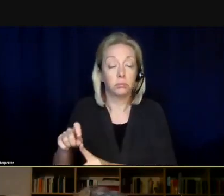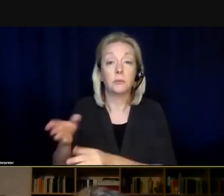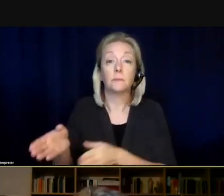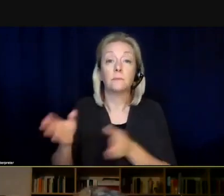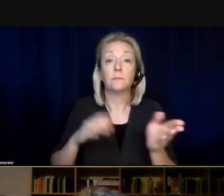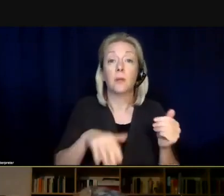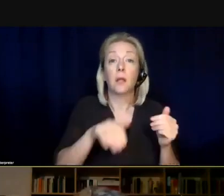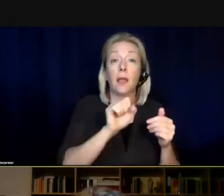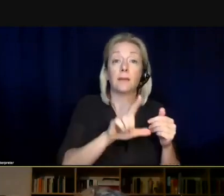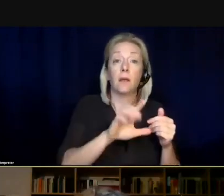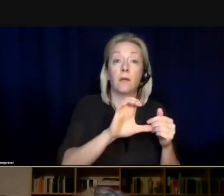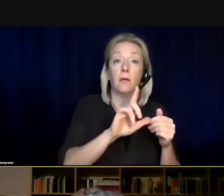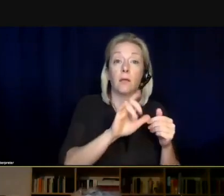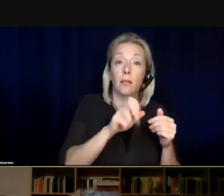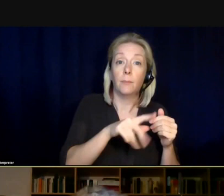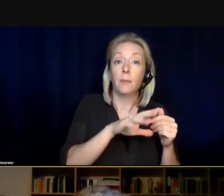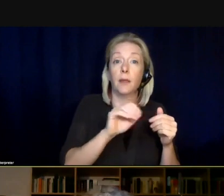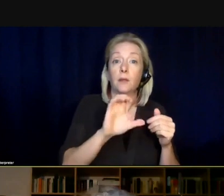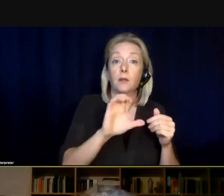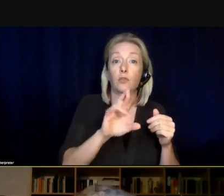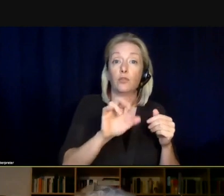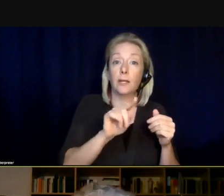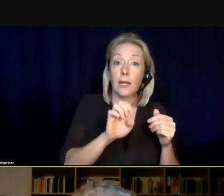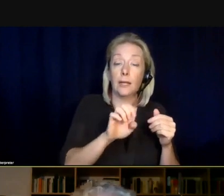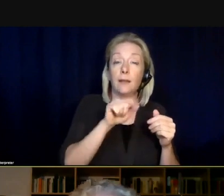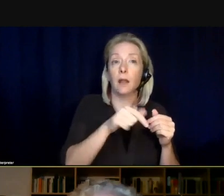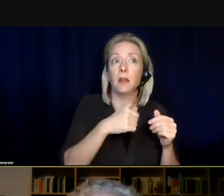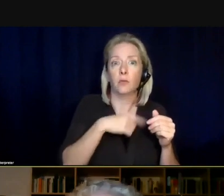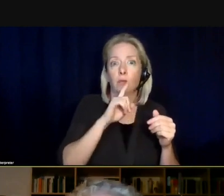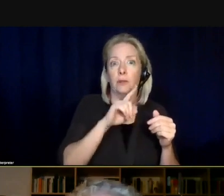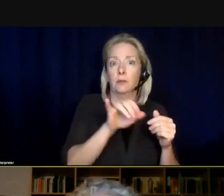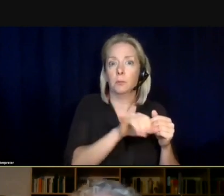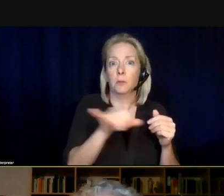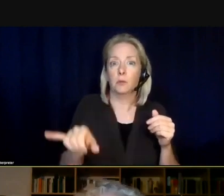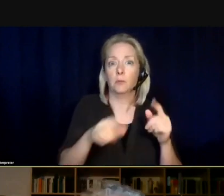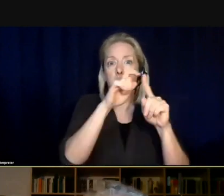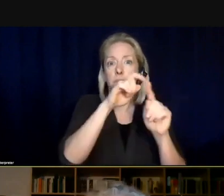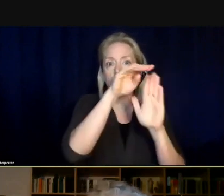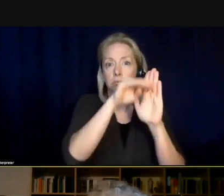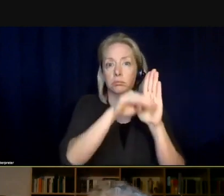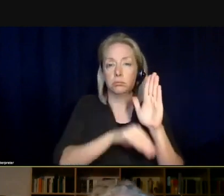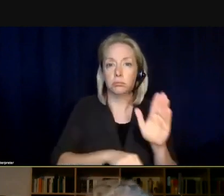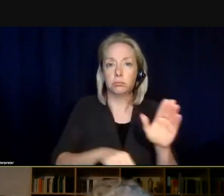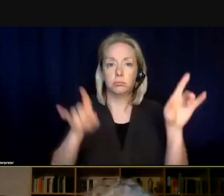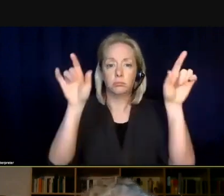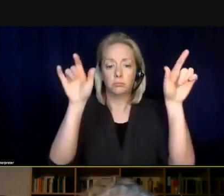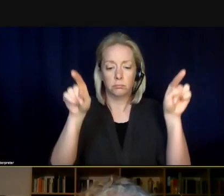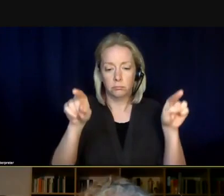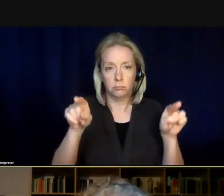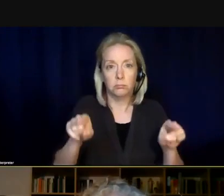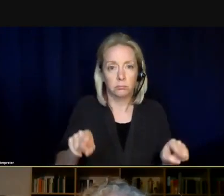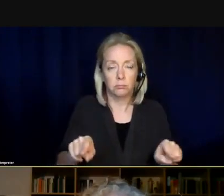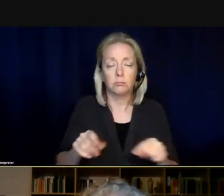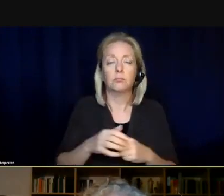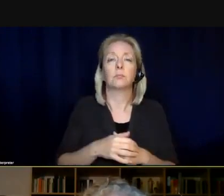which had almost the identical, and I was going back and forth and back and forth. We also, at this